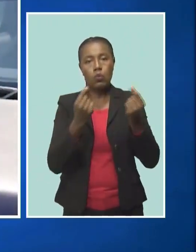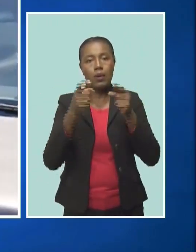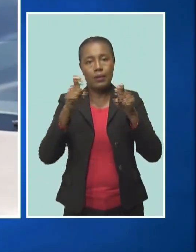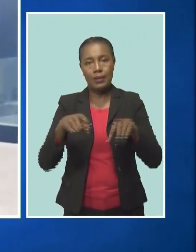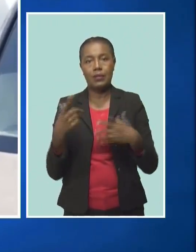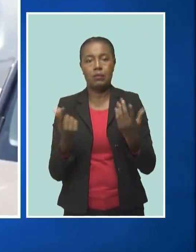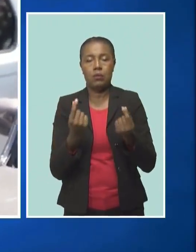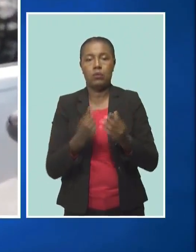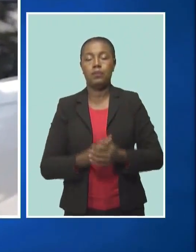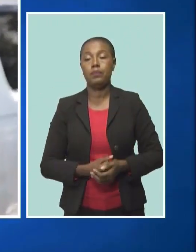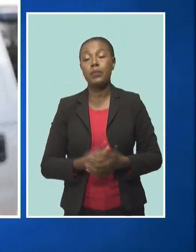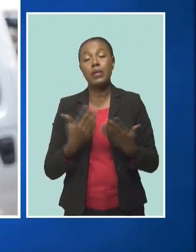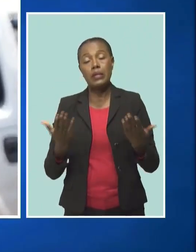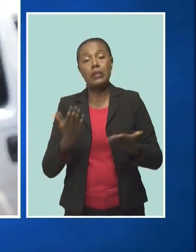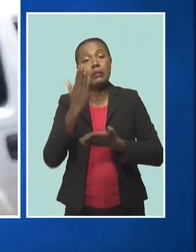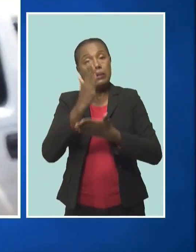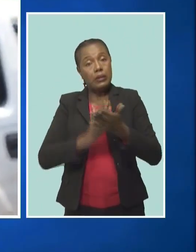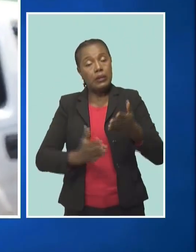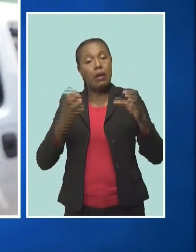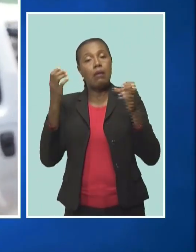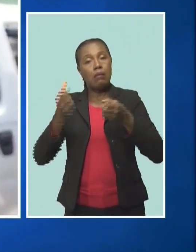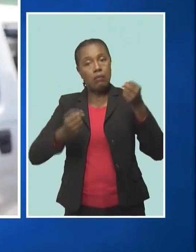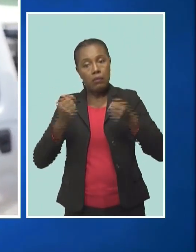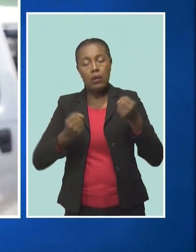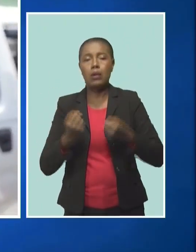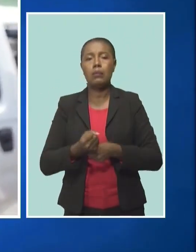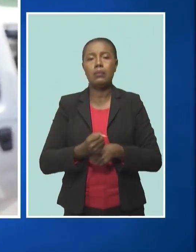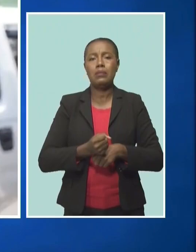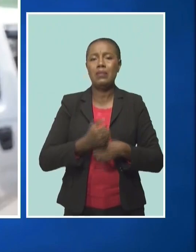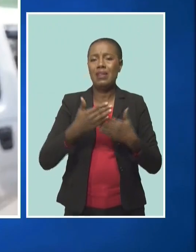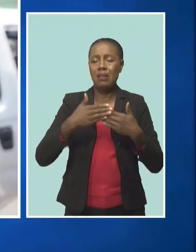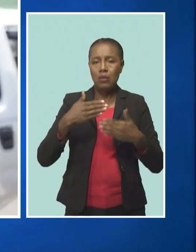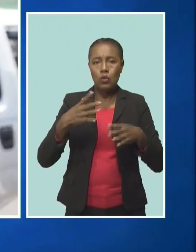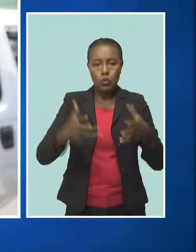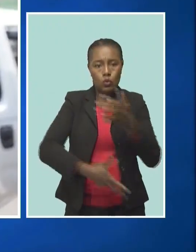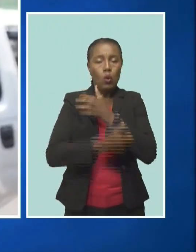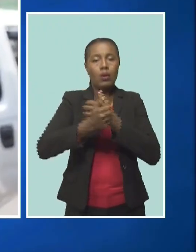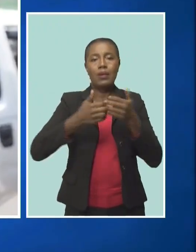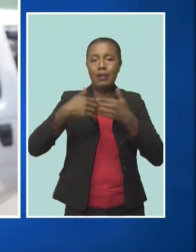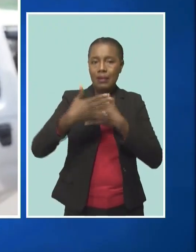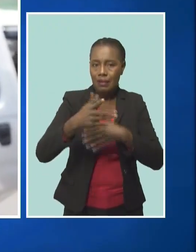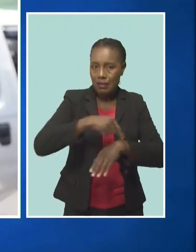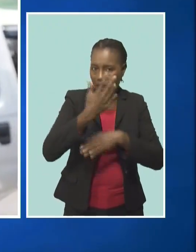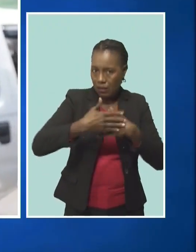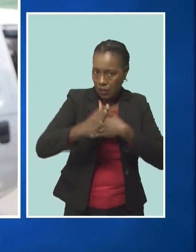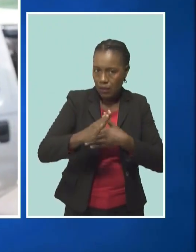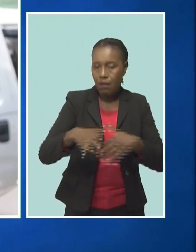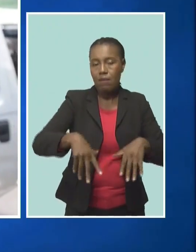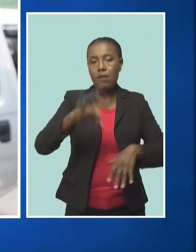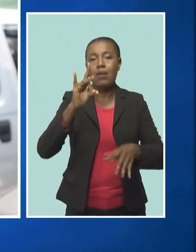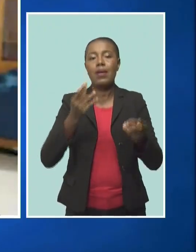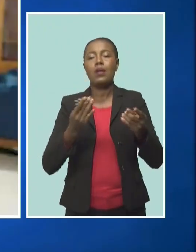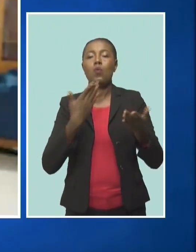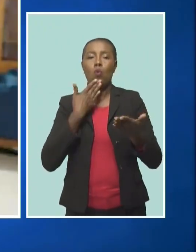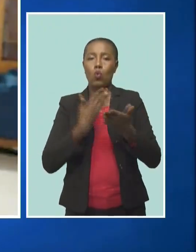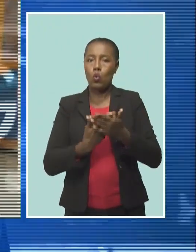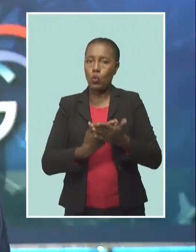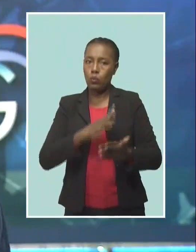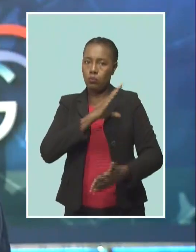able to recover some of these vehicles just days after they've been stolen. ACP McKinsey says it's a result of good policing.